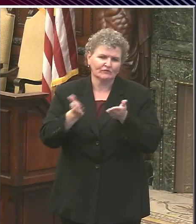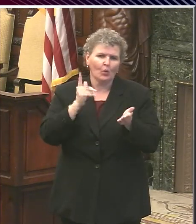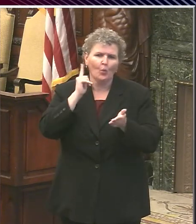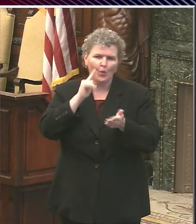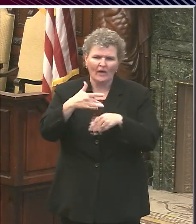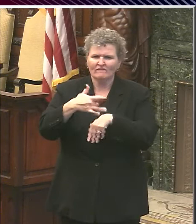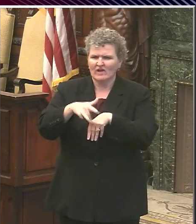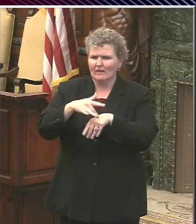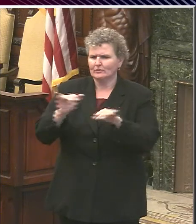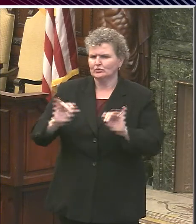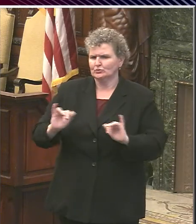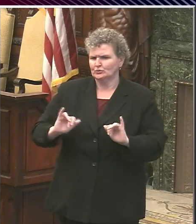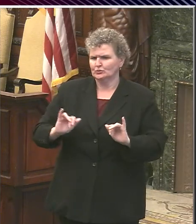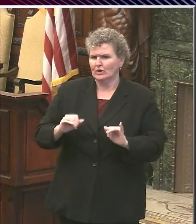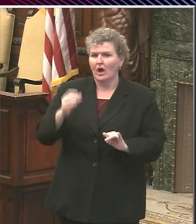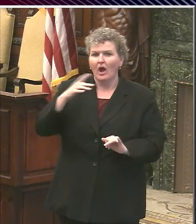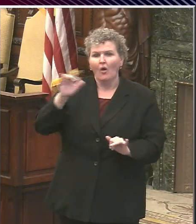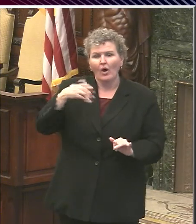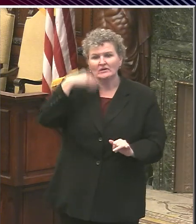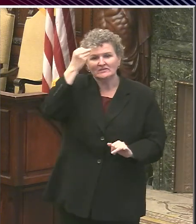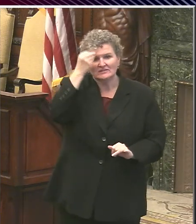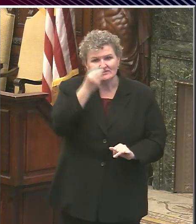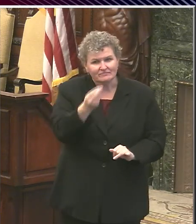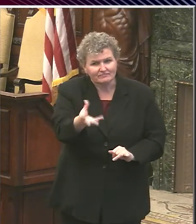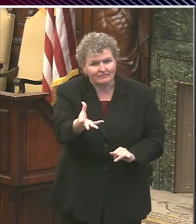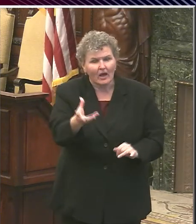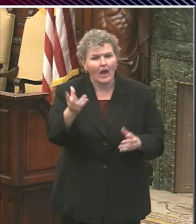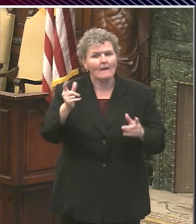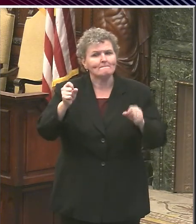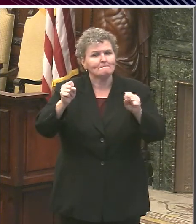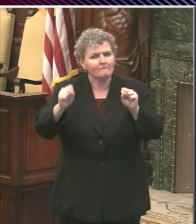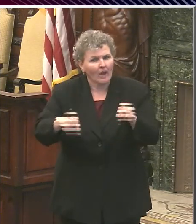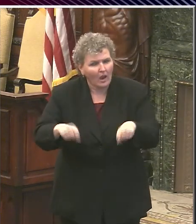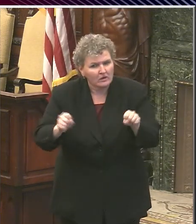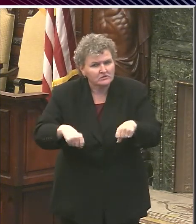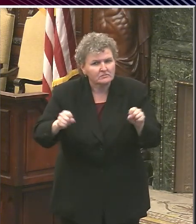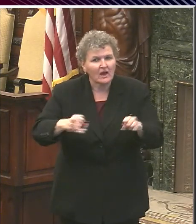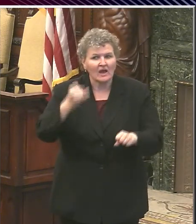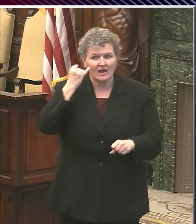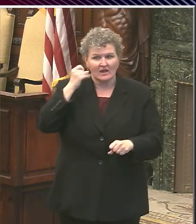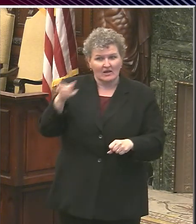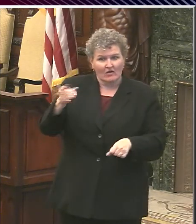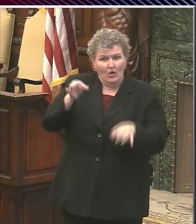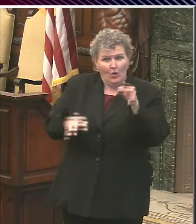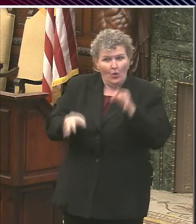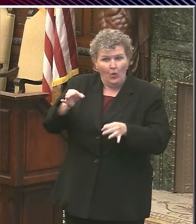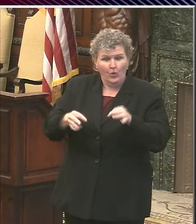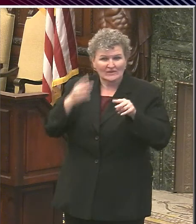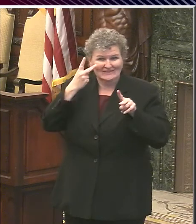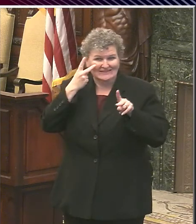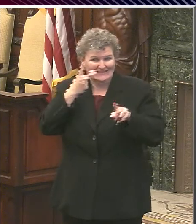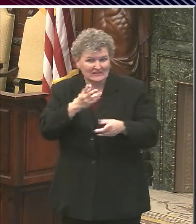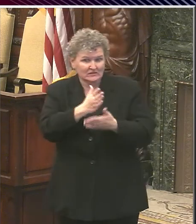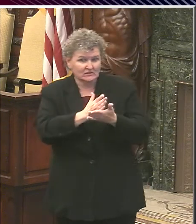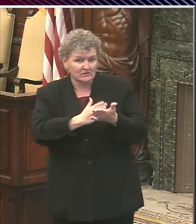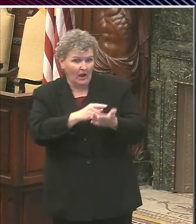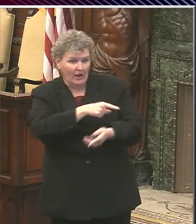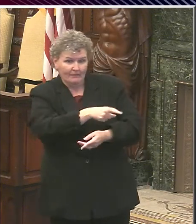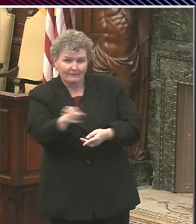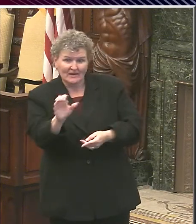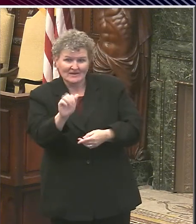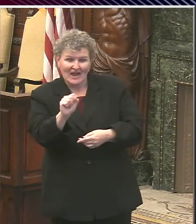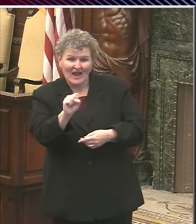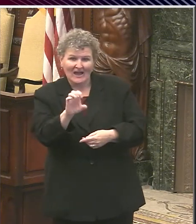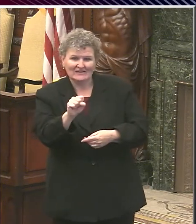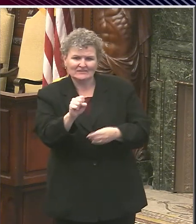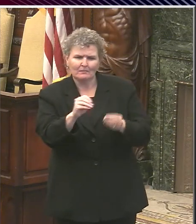I will also want to say that there's a possibility the court has seen that some of those cases are trying to settle on their own